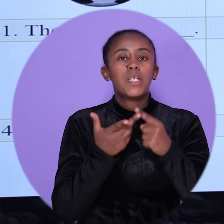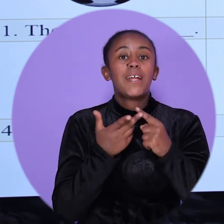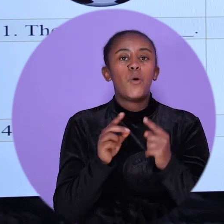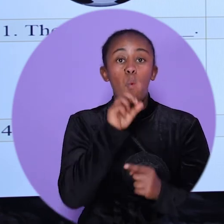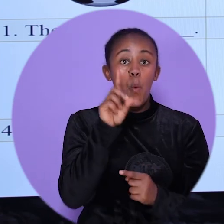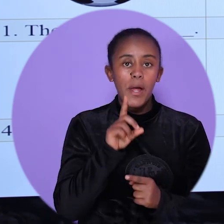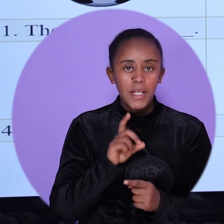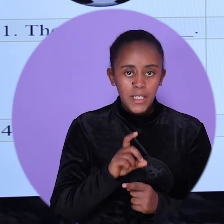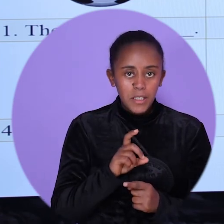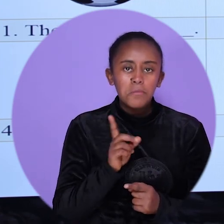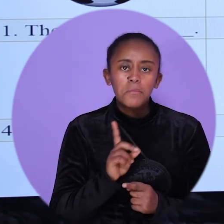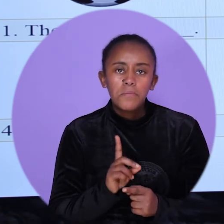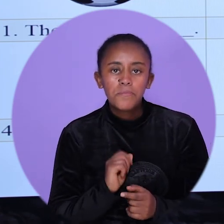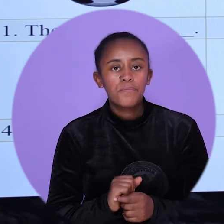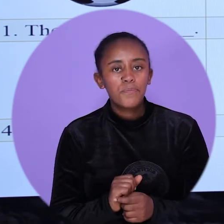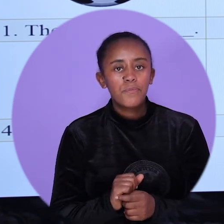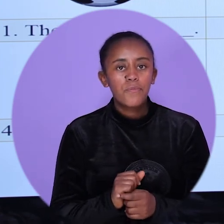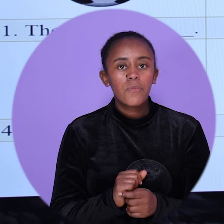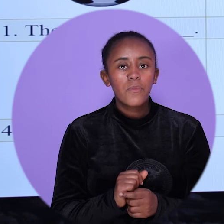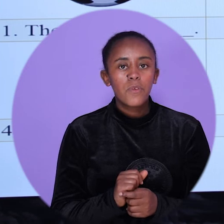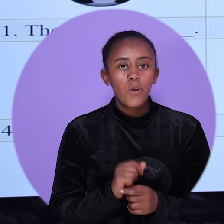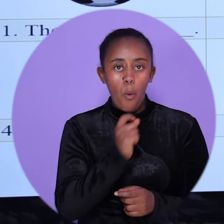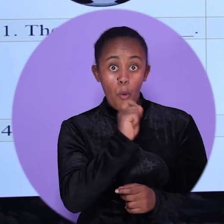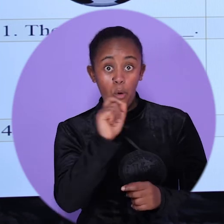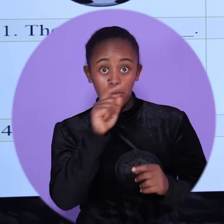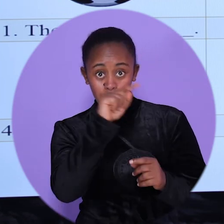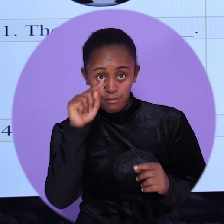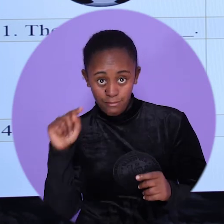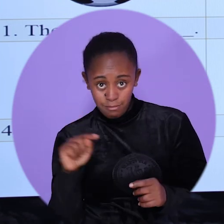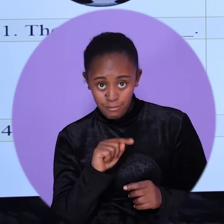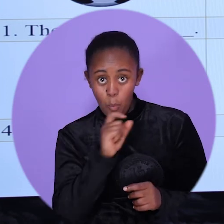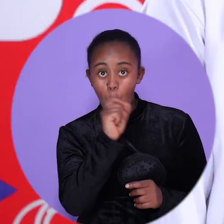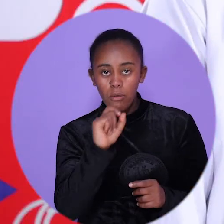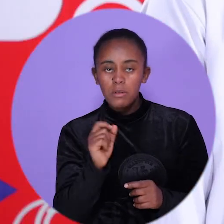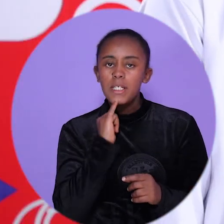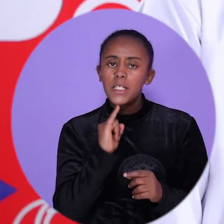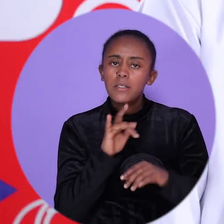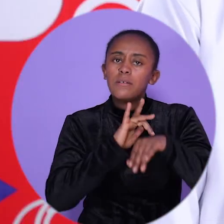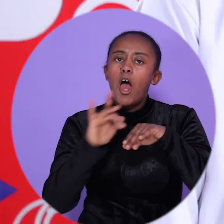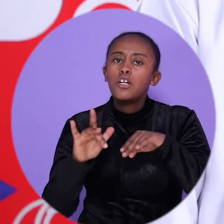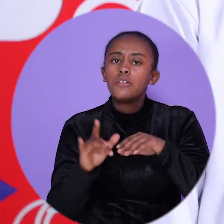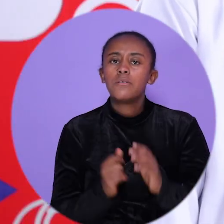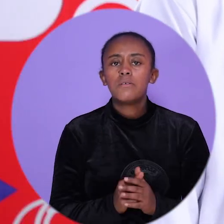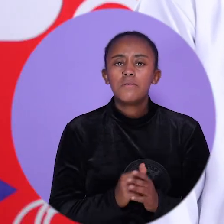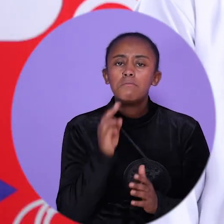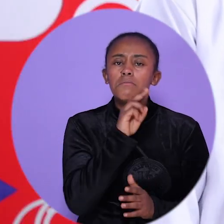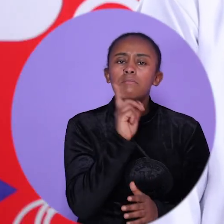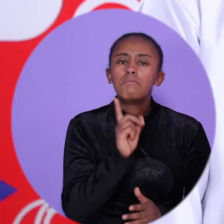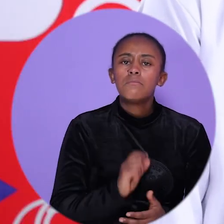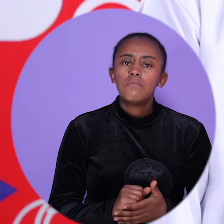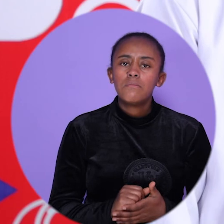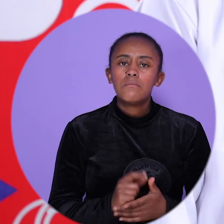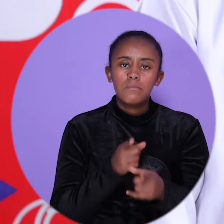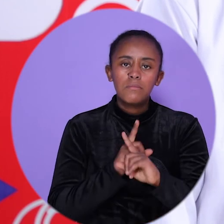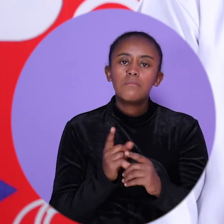The third question, it says, the board is dash. The board is dash. Student, what will be the answer for this